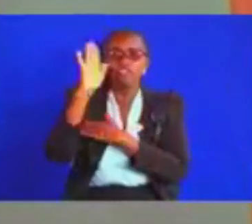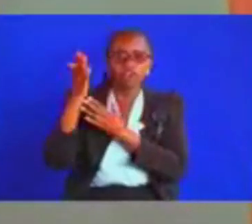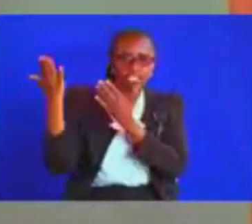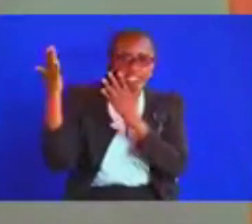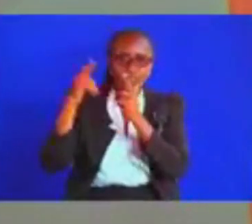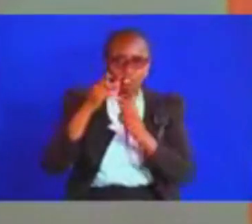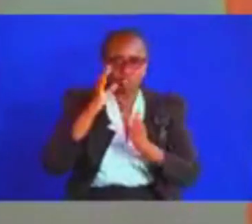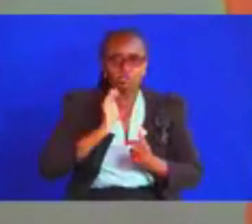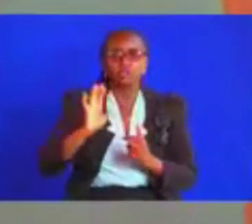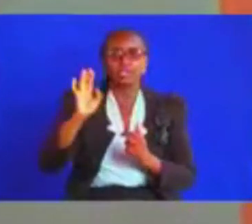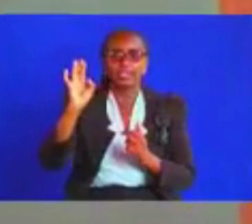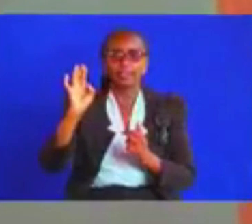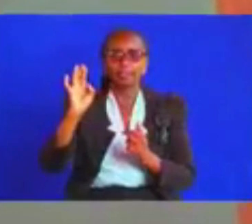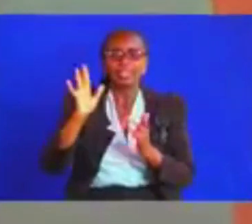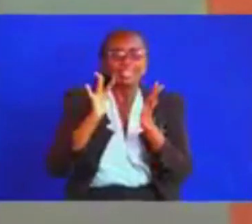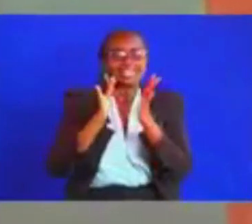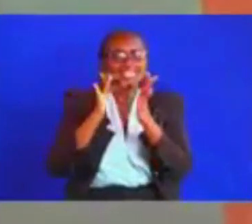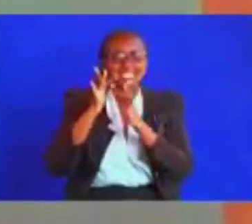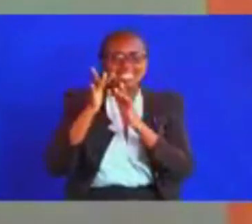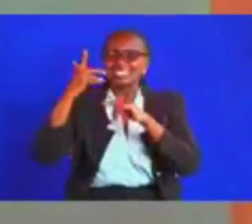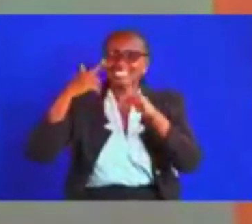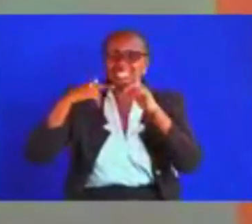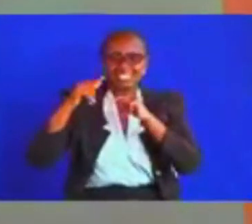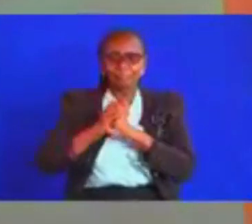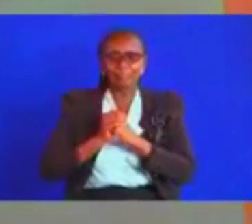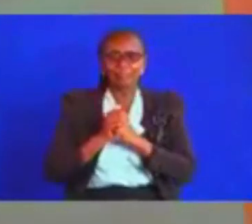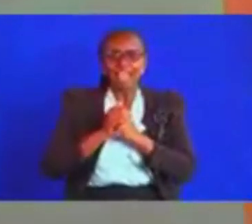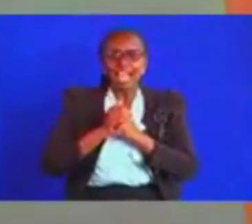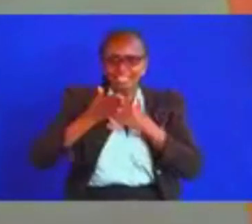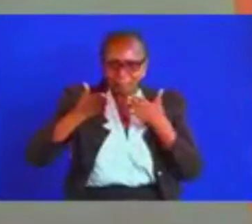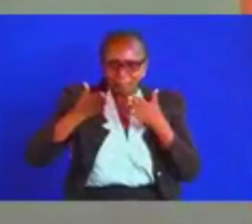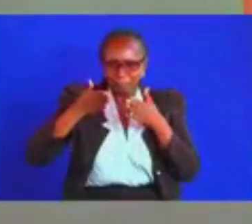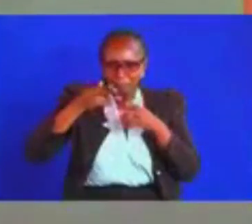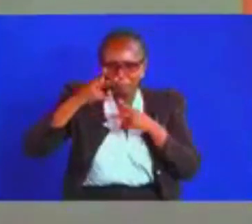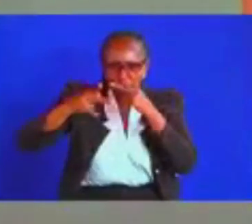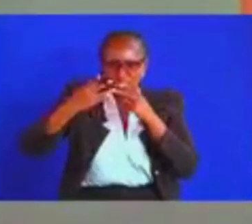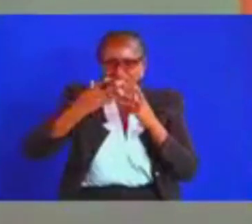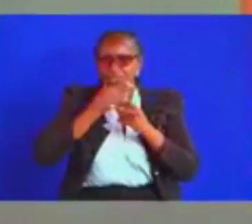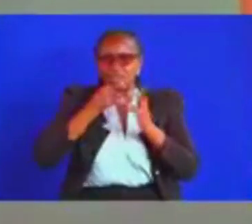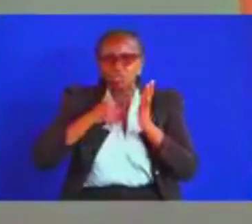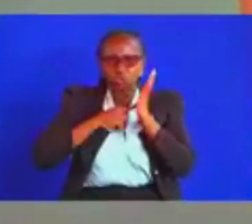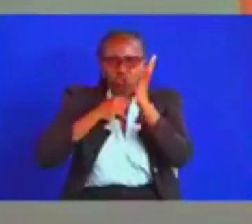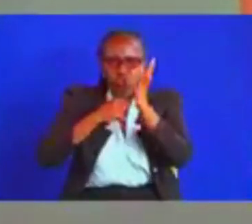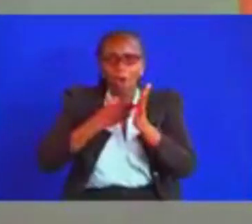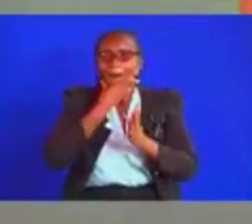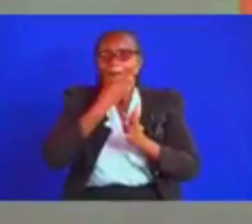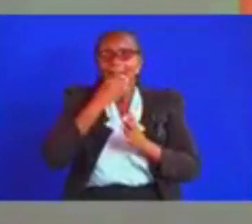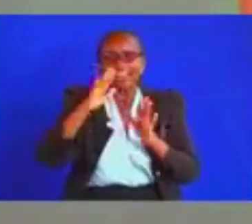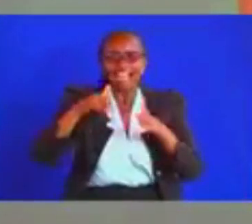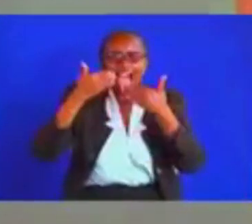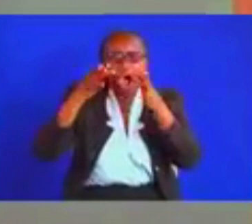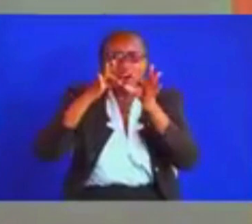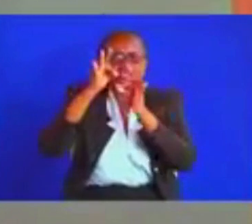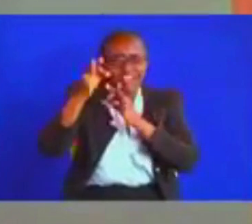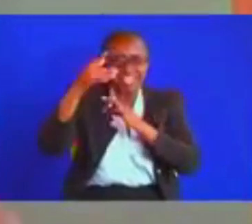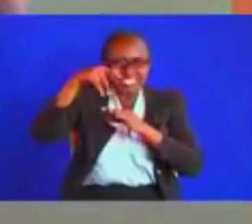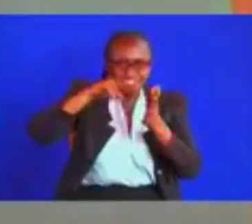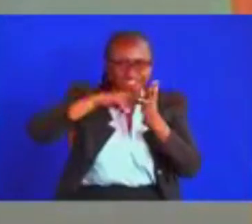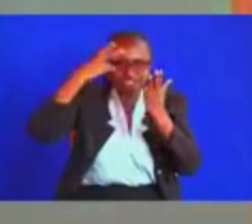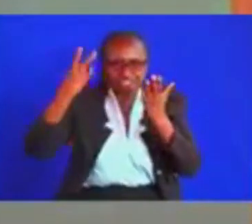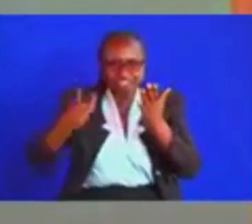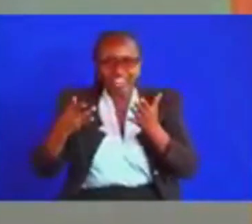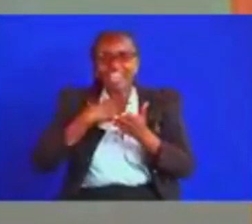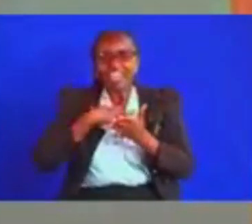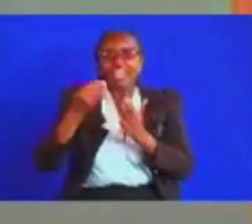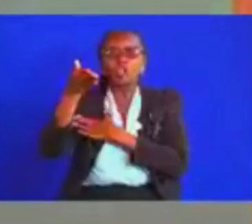him. Jesus came as a pattern man to reveal to man how far he fell and God's